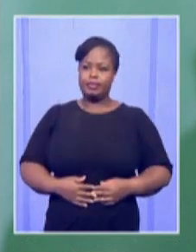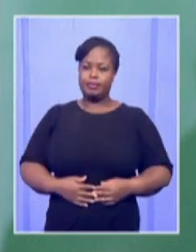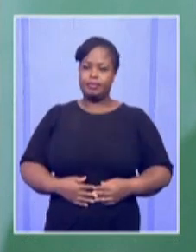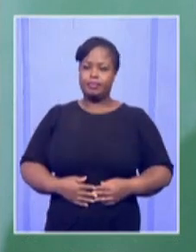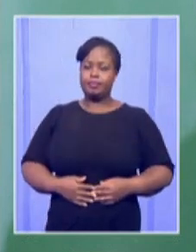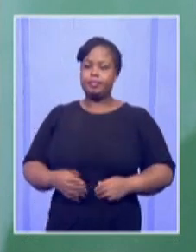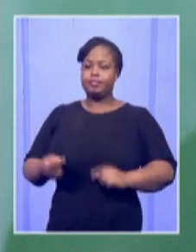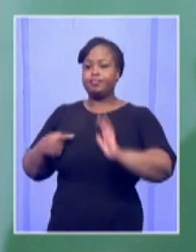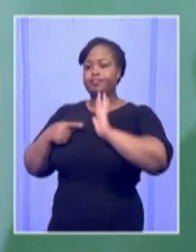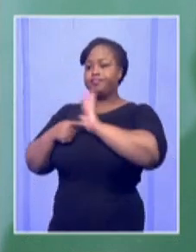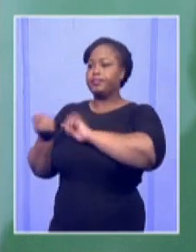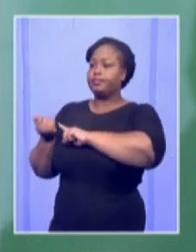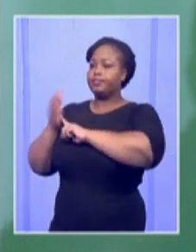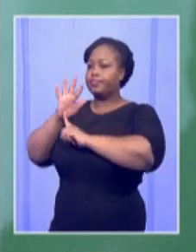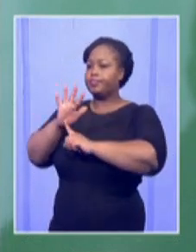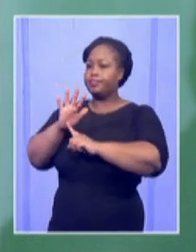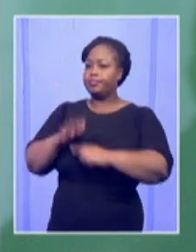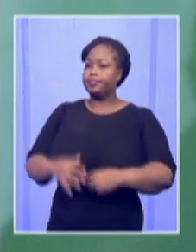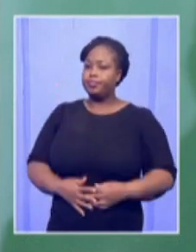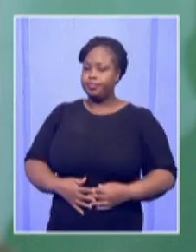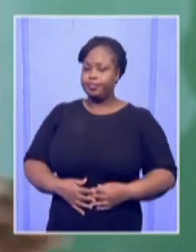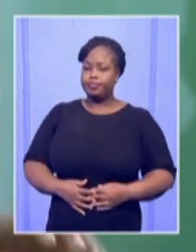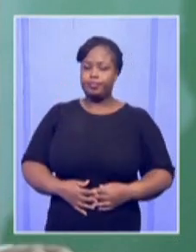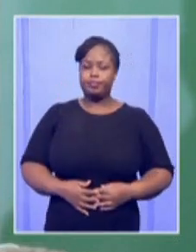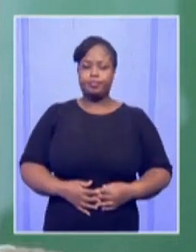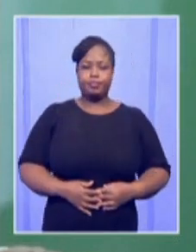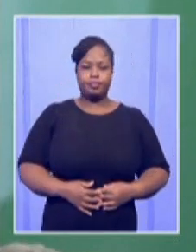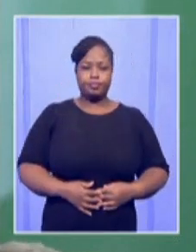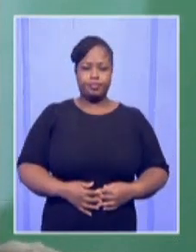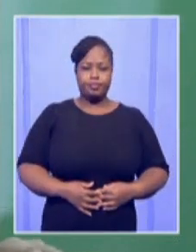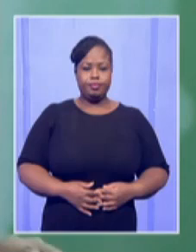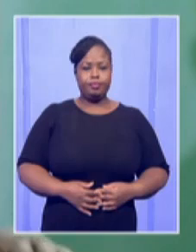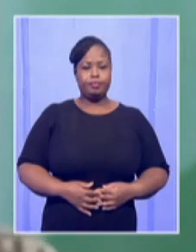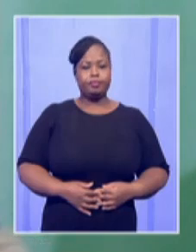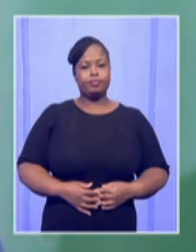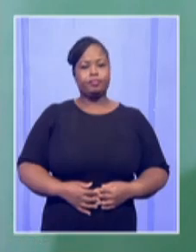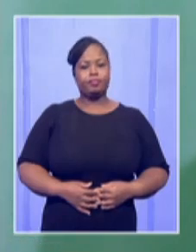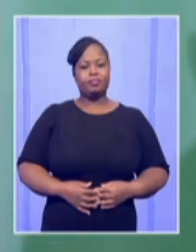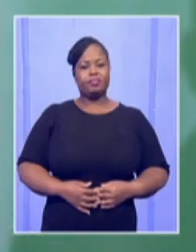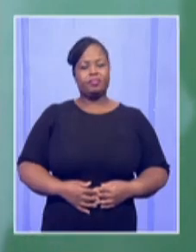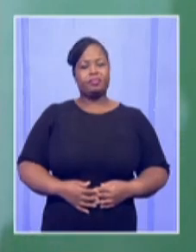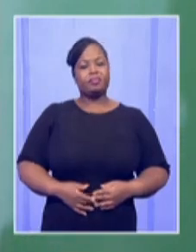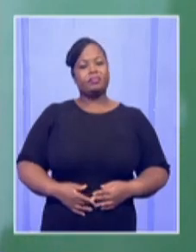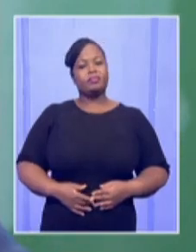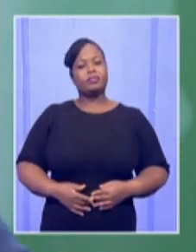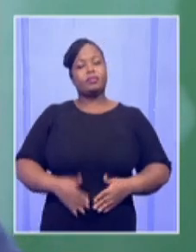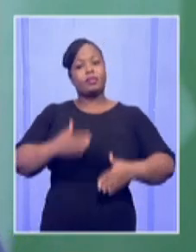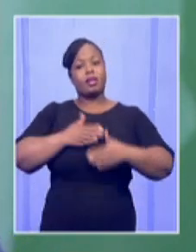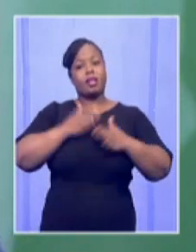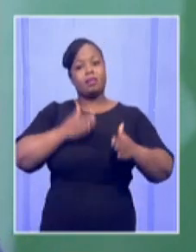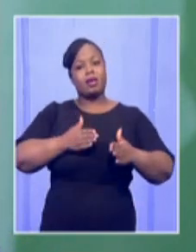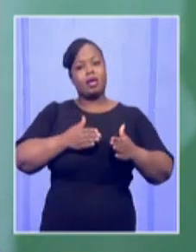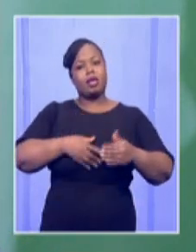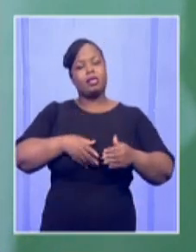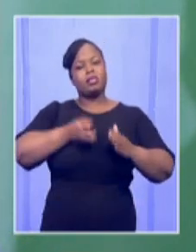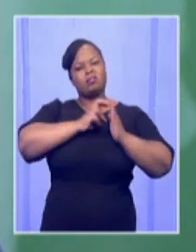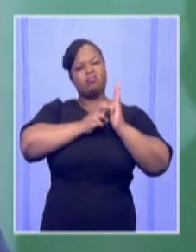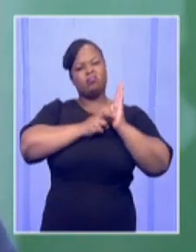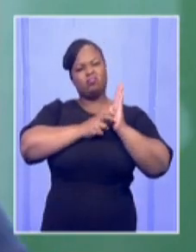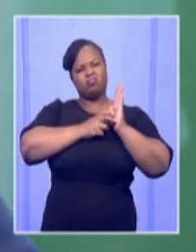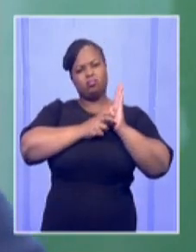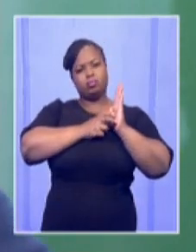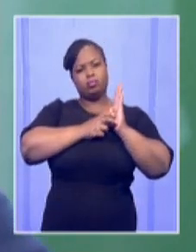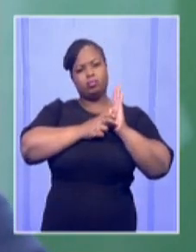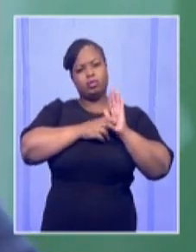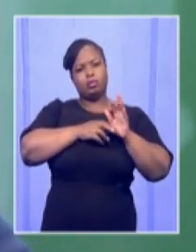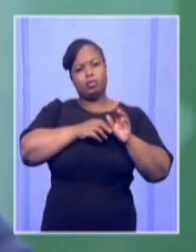please. There were legal and regulatory responses that were assessed, as